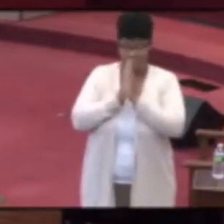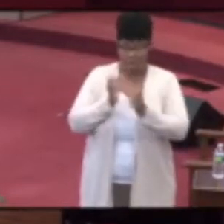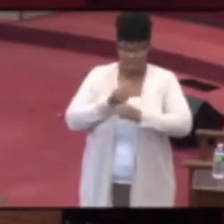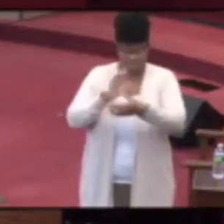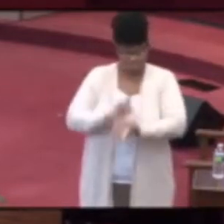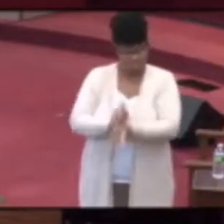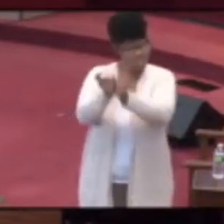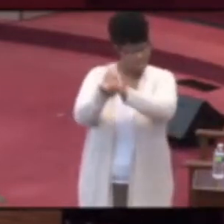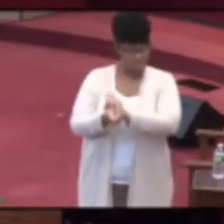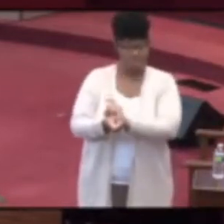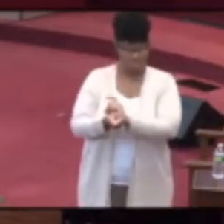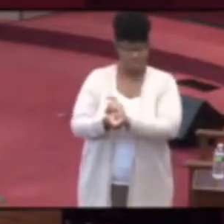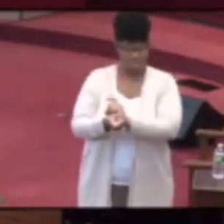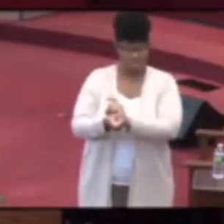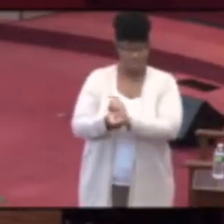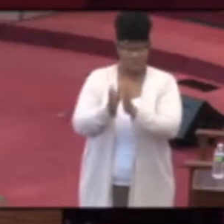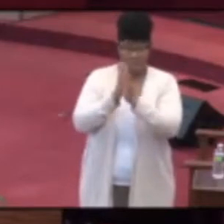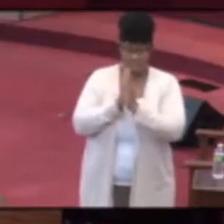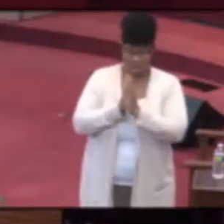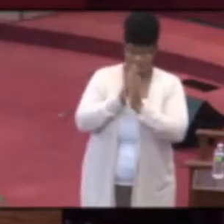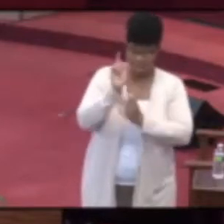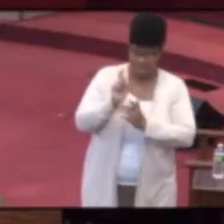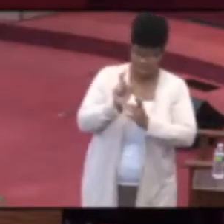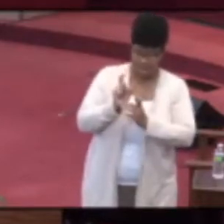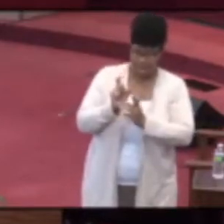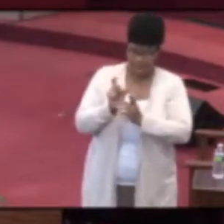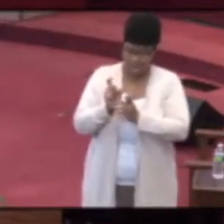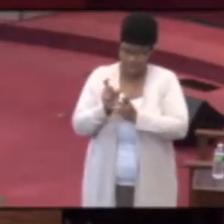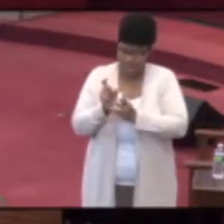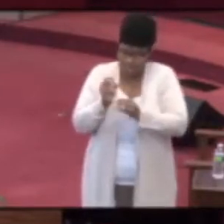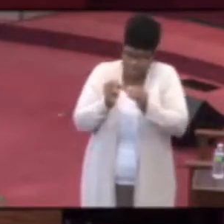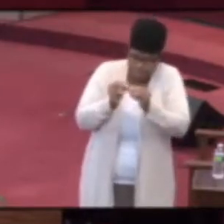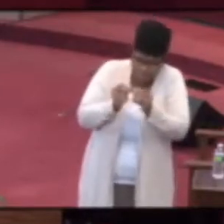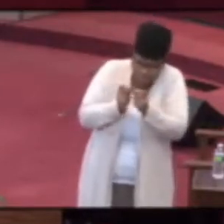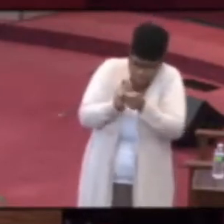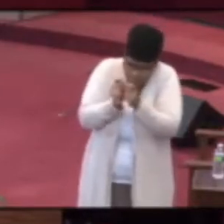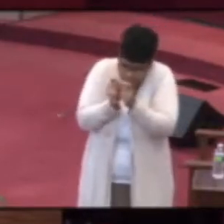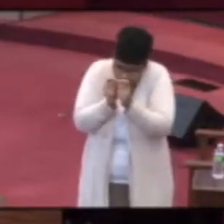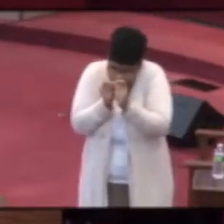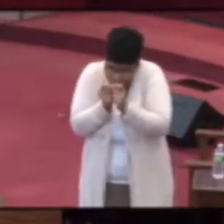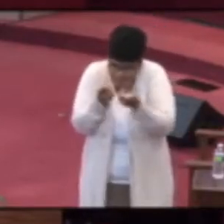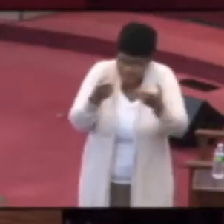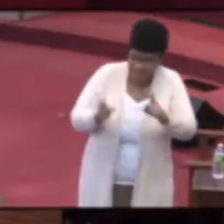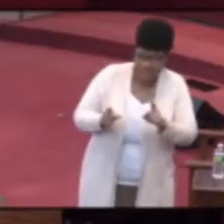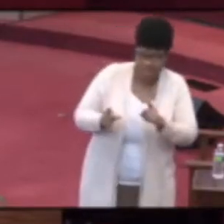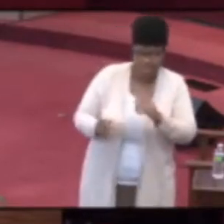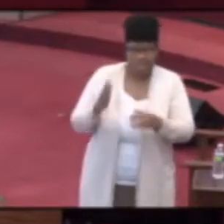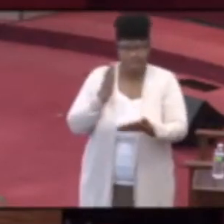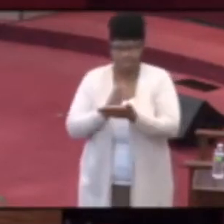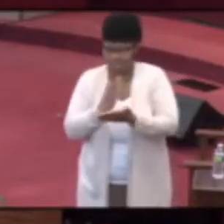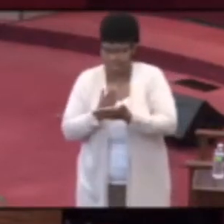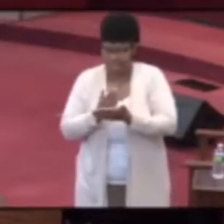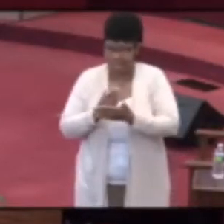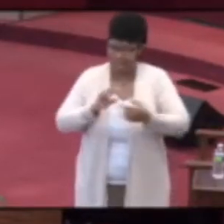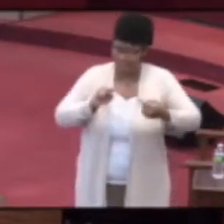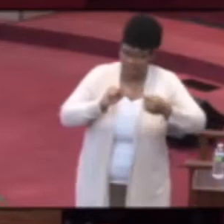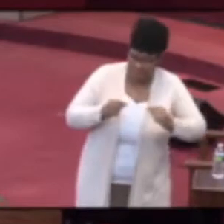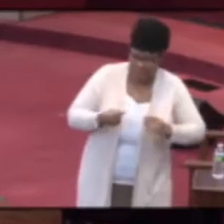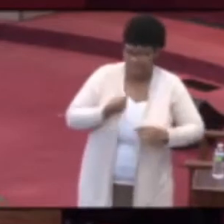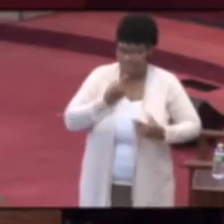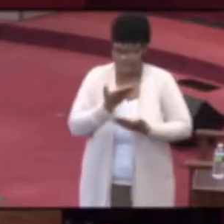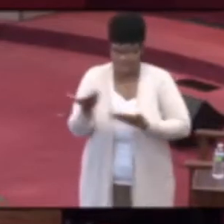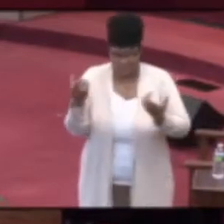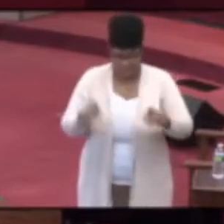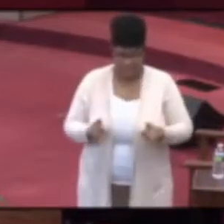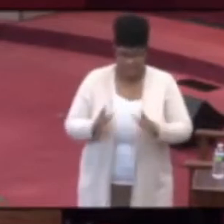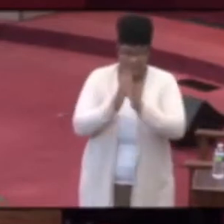changer. Prayer should be able to manipulate events and prevent the painful and the disappointing from taking place.